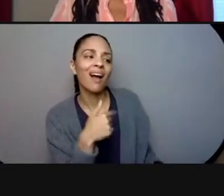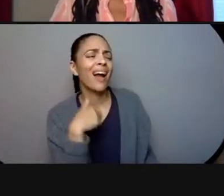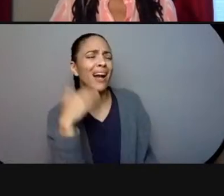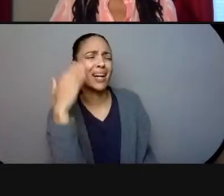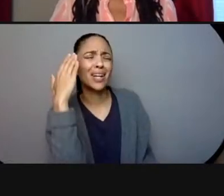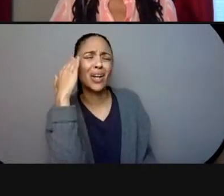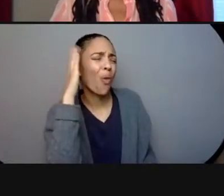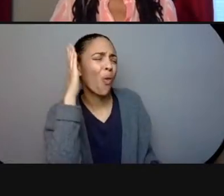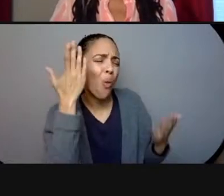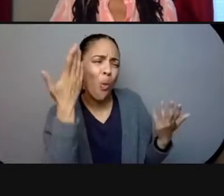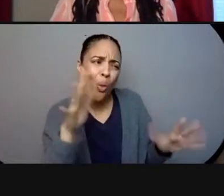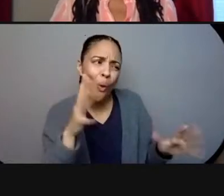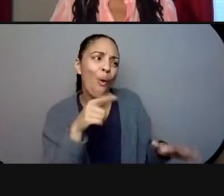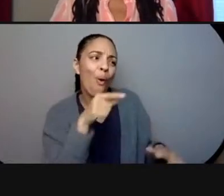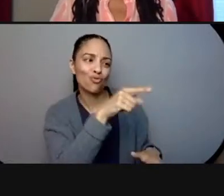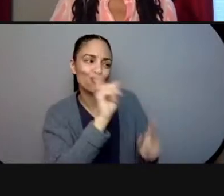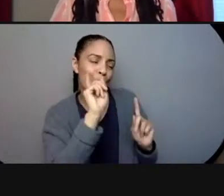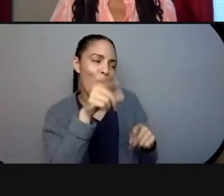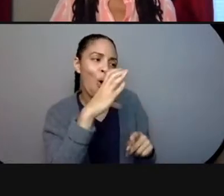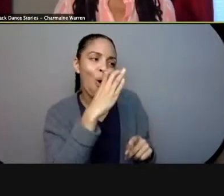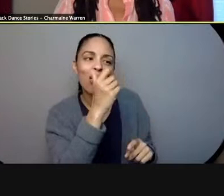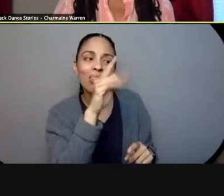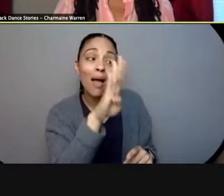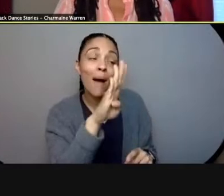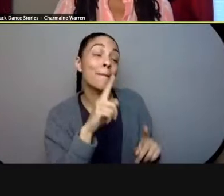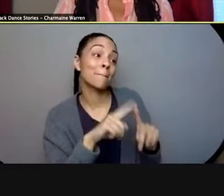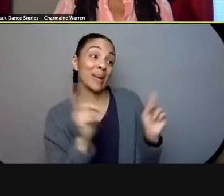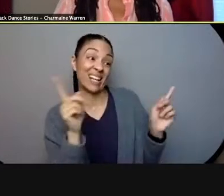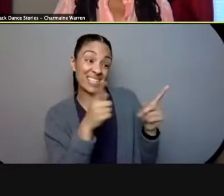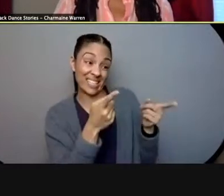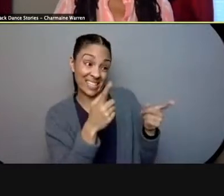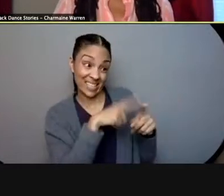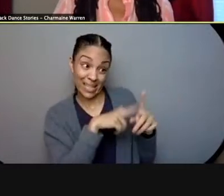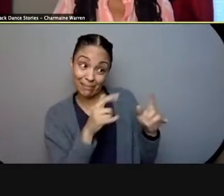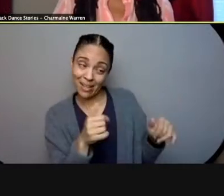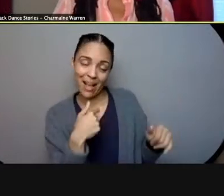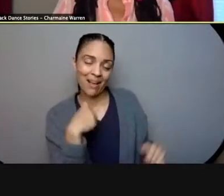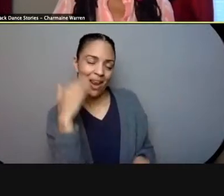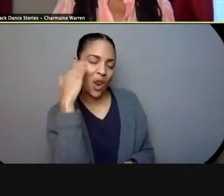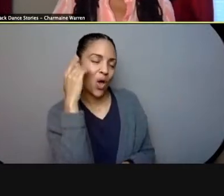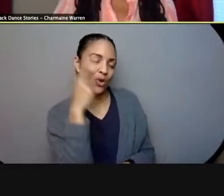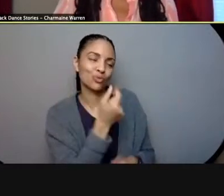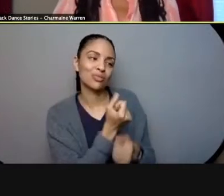knew you were safe. So I'm Shout sitting out to mom. Yeah, man. Esther.